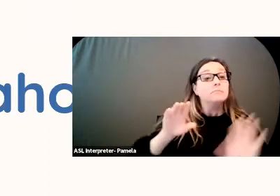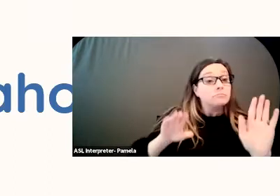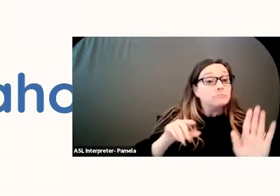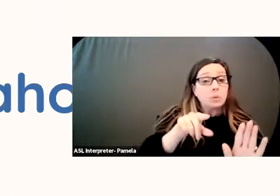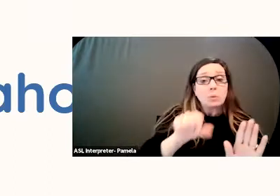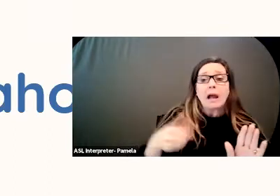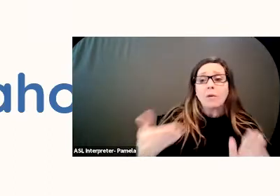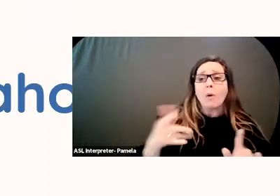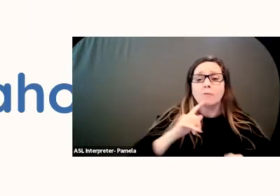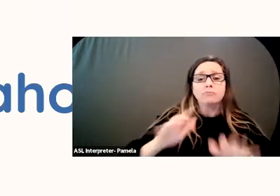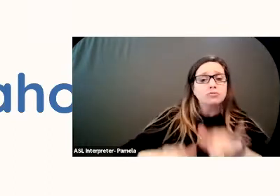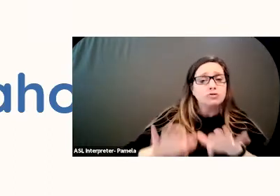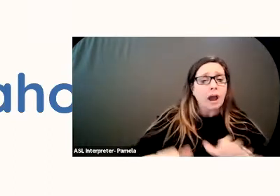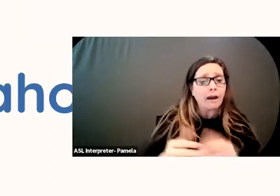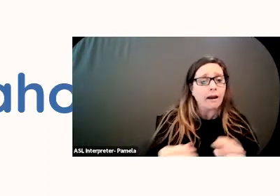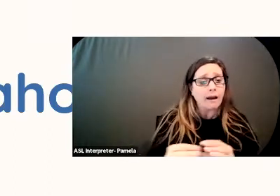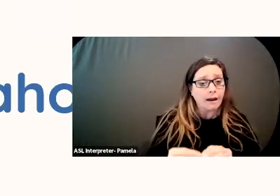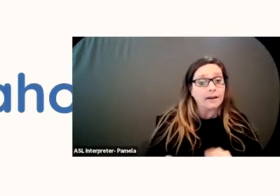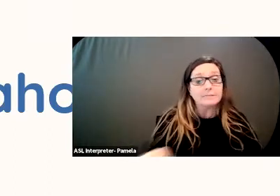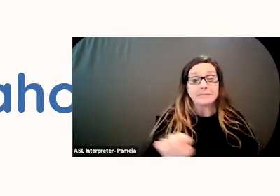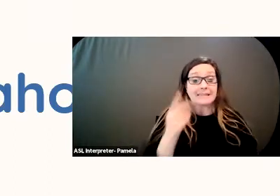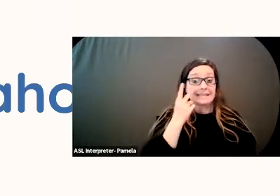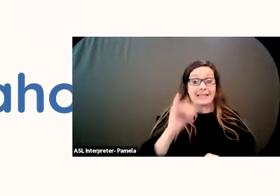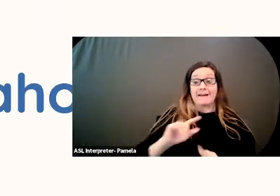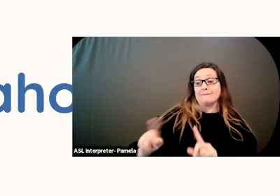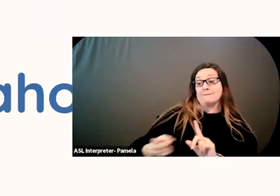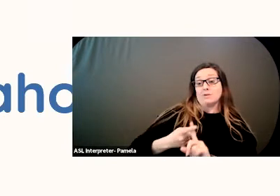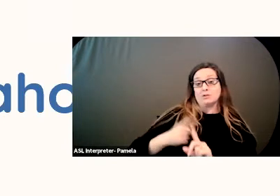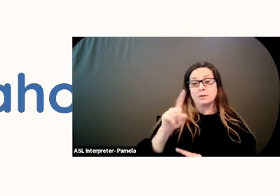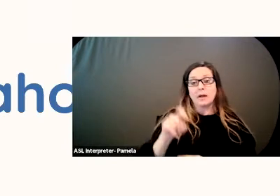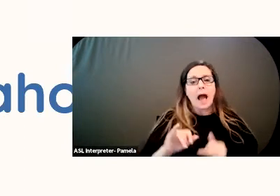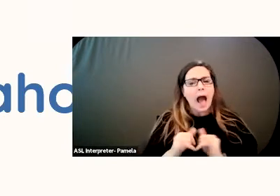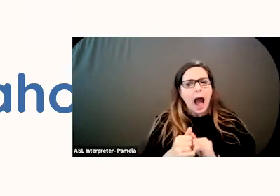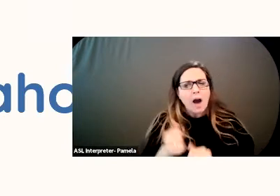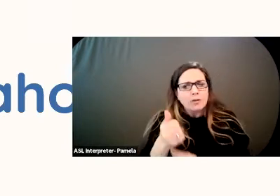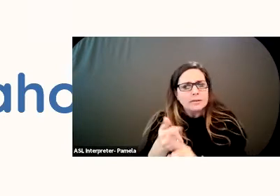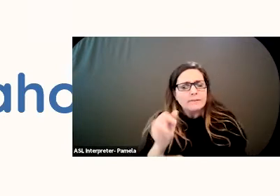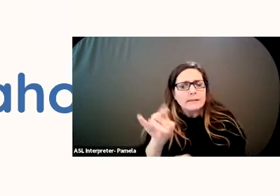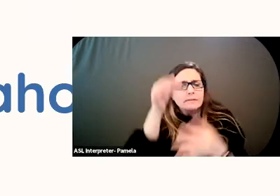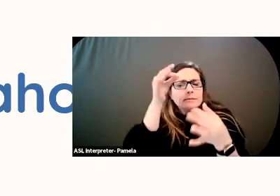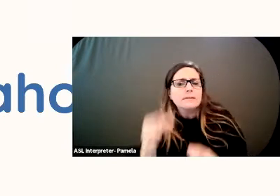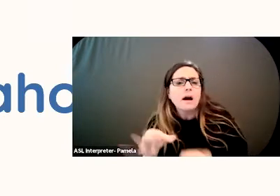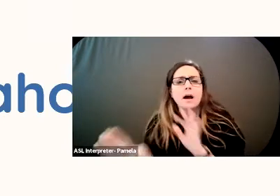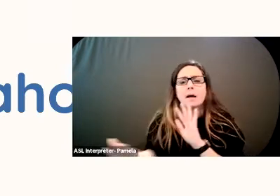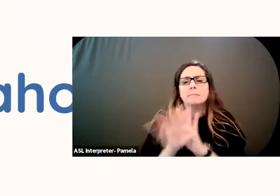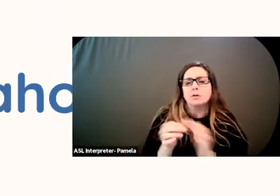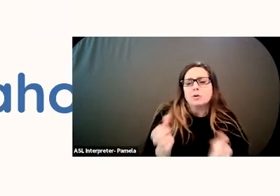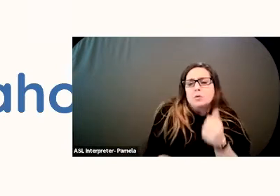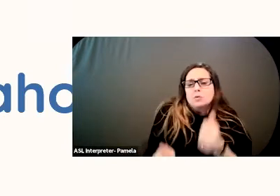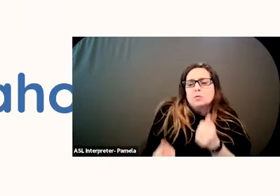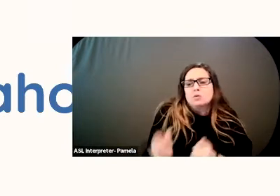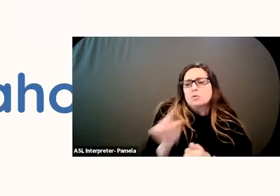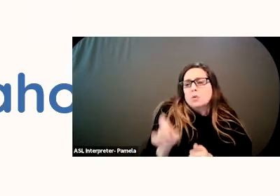out. Here is the first one, actually. How did you decide which questions to use in your minority stress